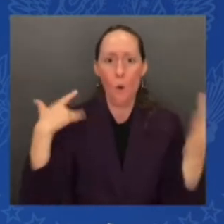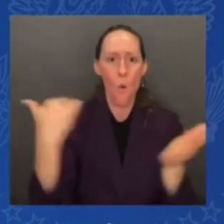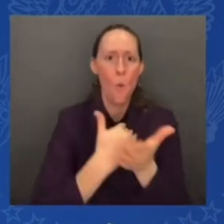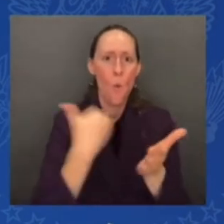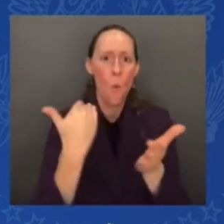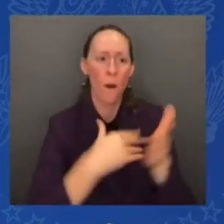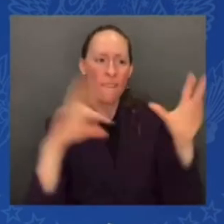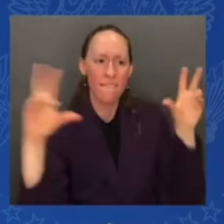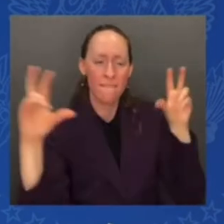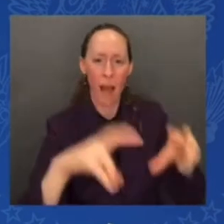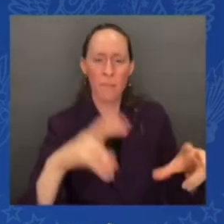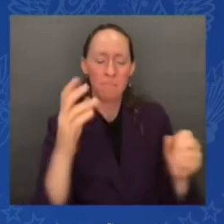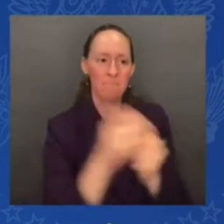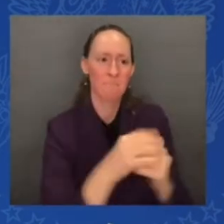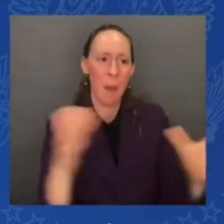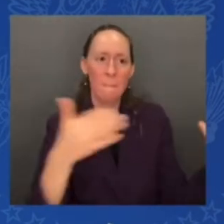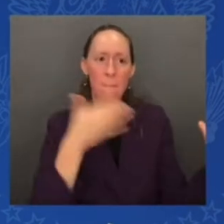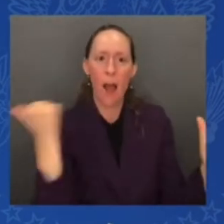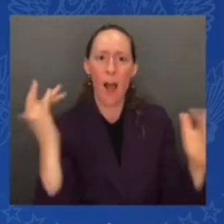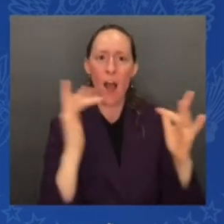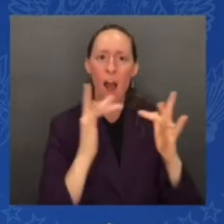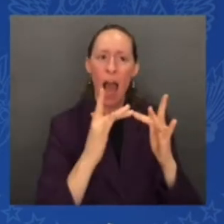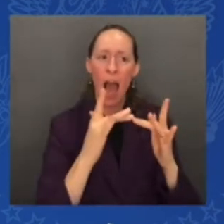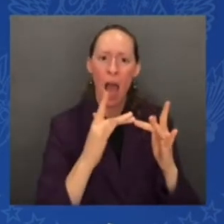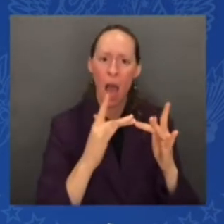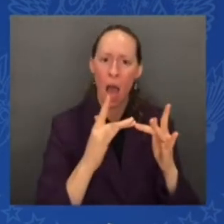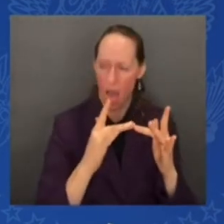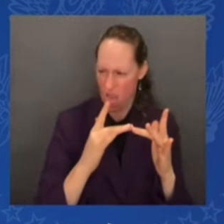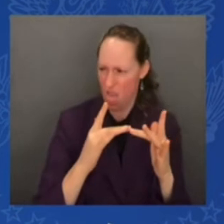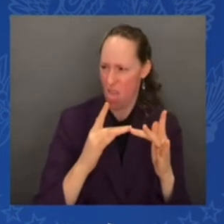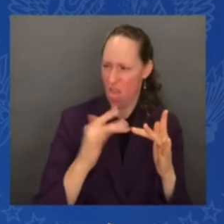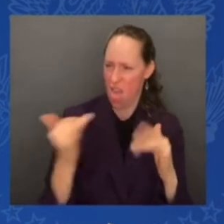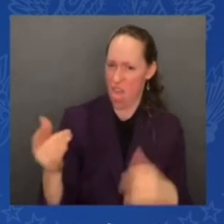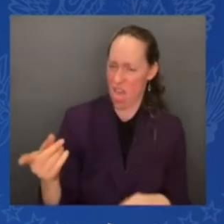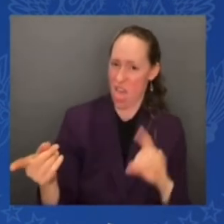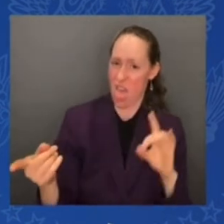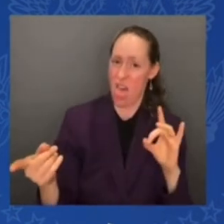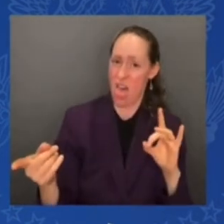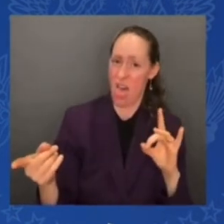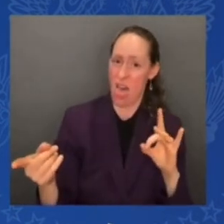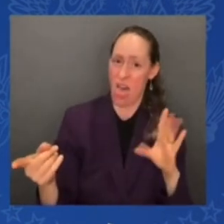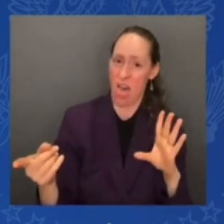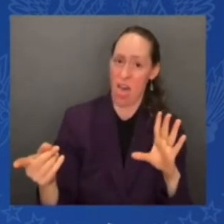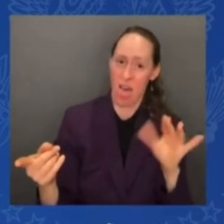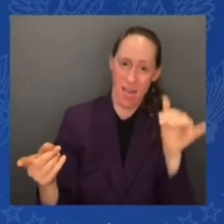time? I was inclined to go down and help him celebrate, but I decided not to.